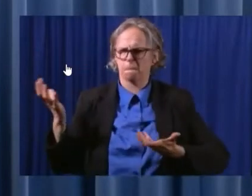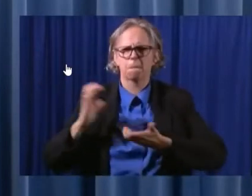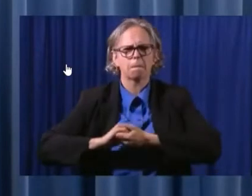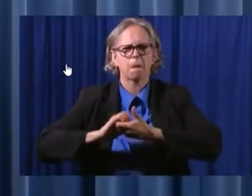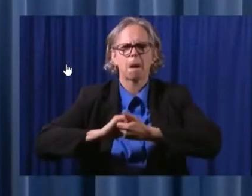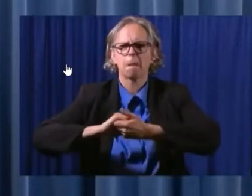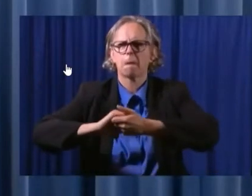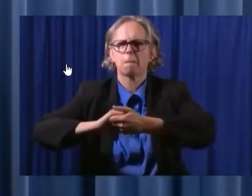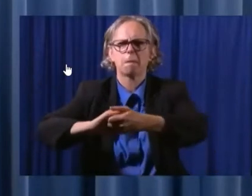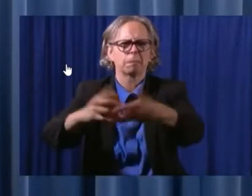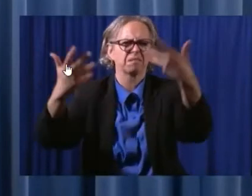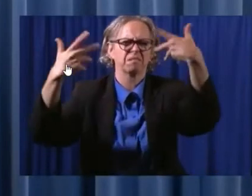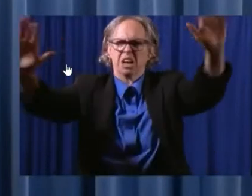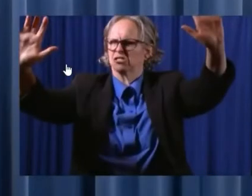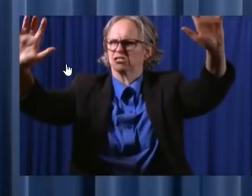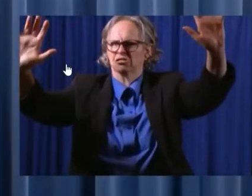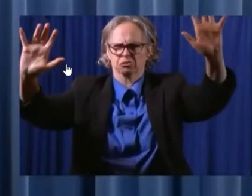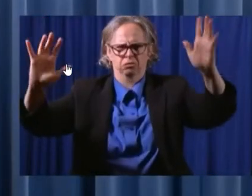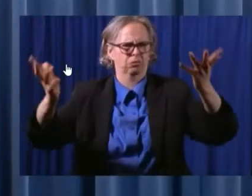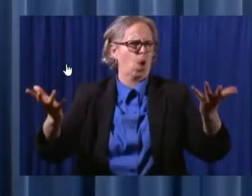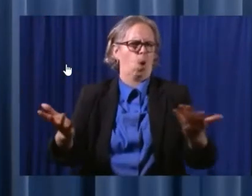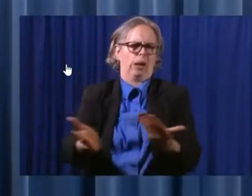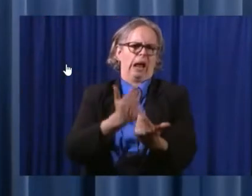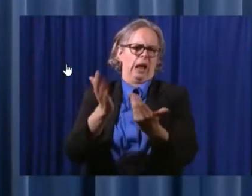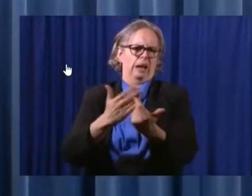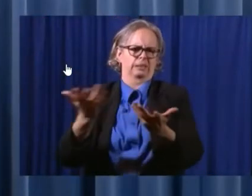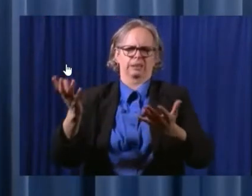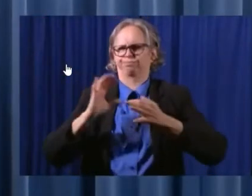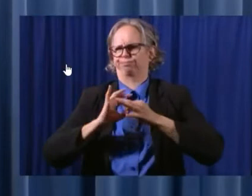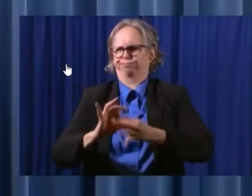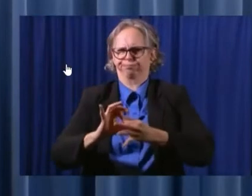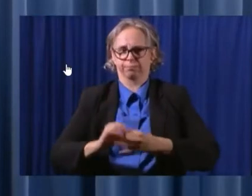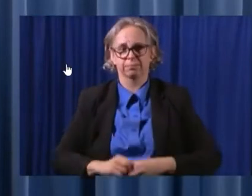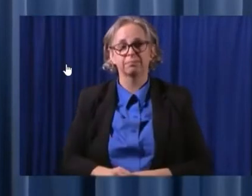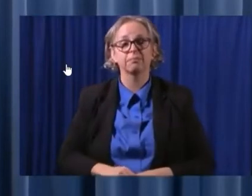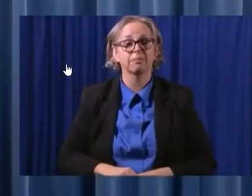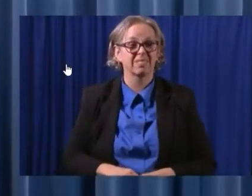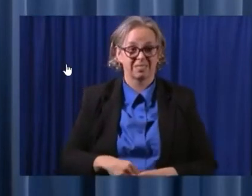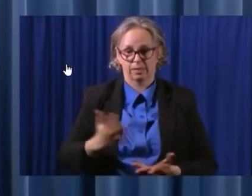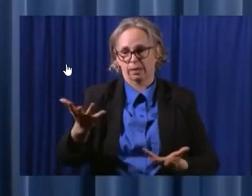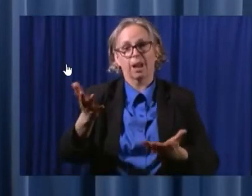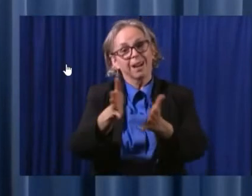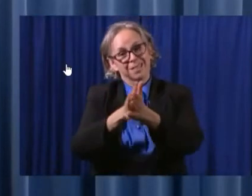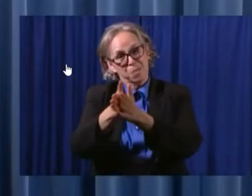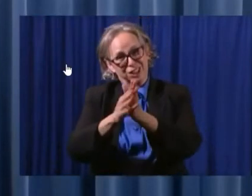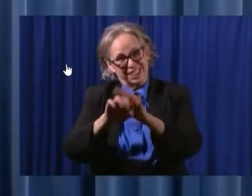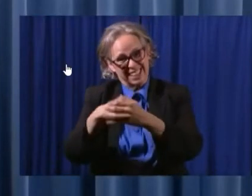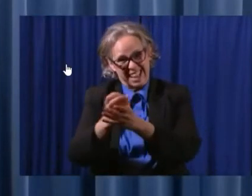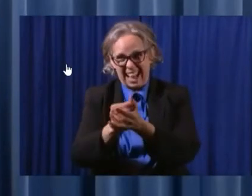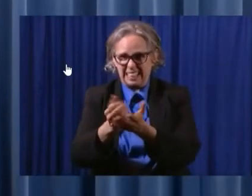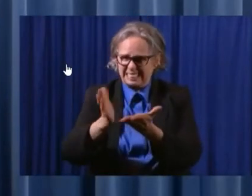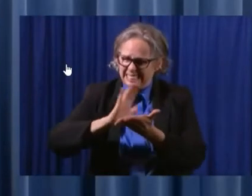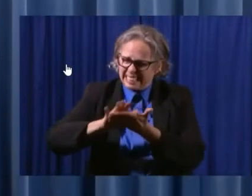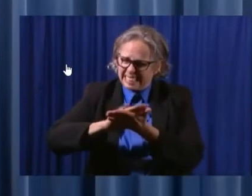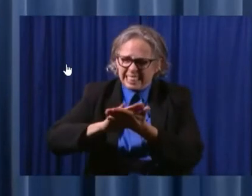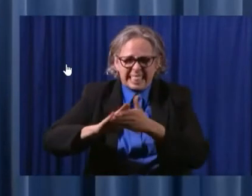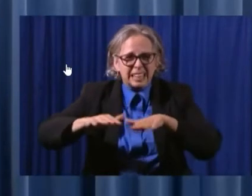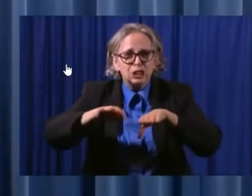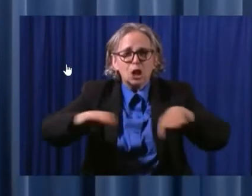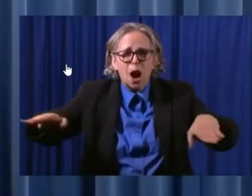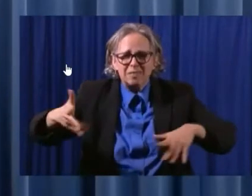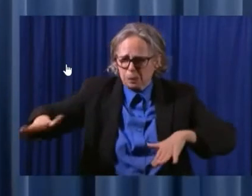place. Guideline 2, again, no surprise, wash and sanitize hands to prevent spread. According to the CDC, hand washing and other common